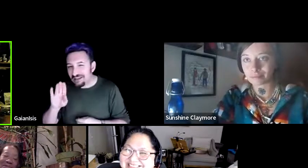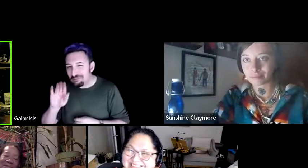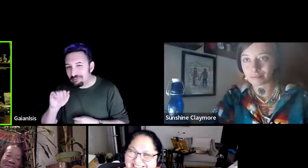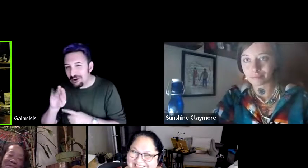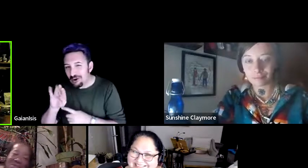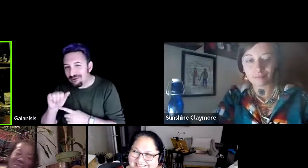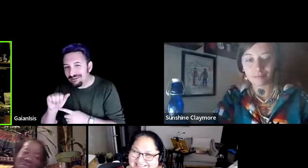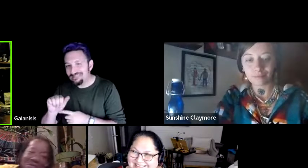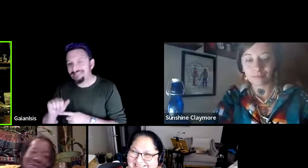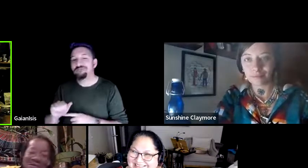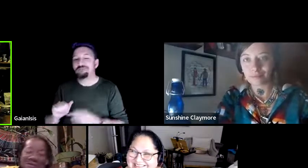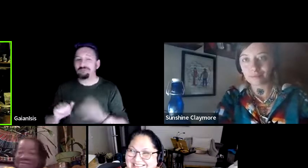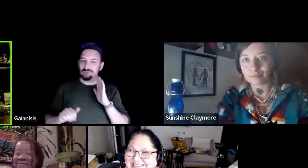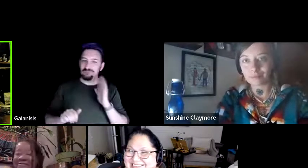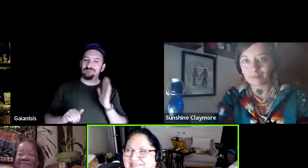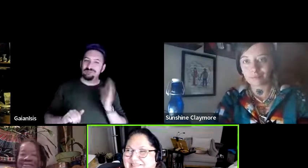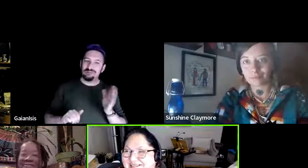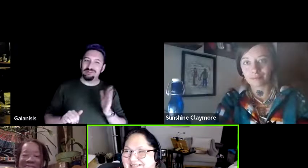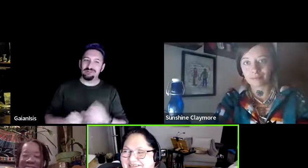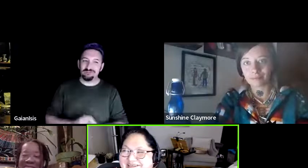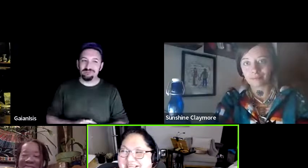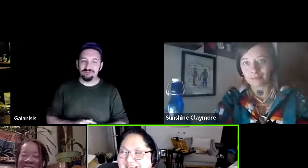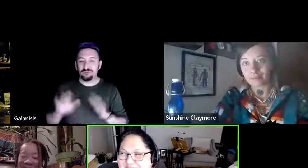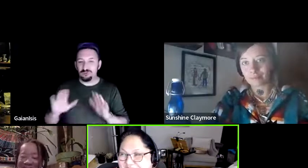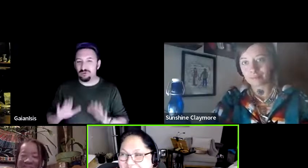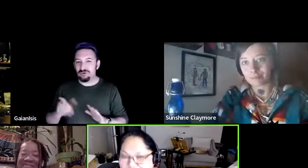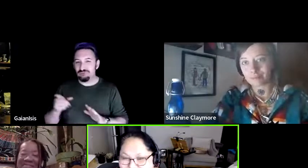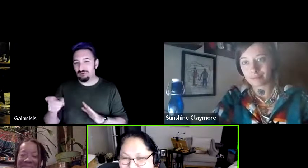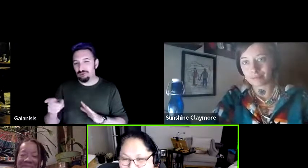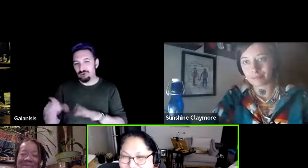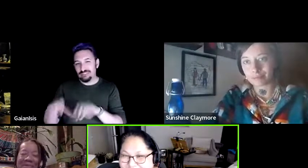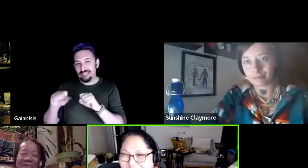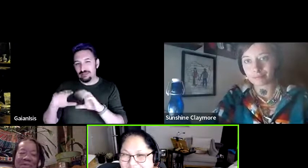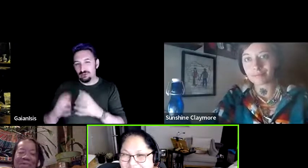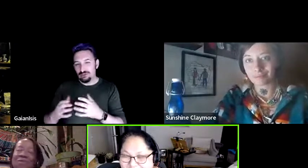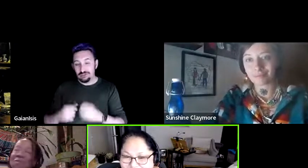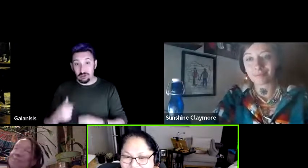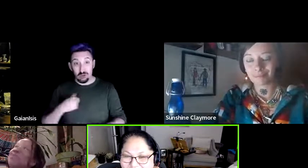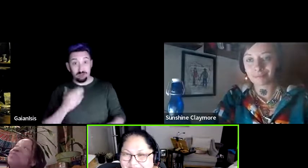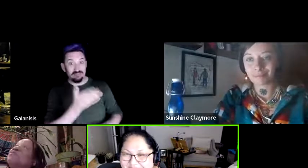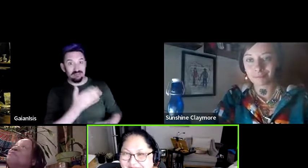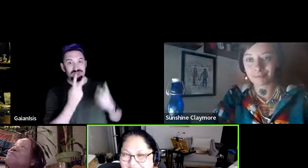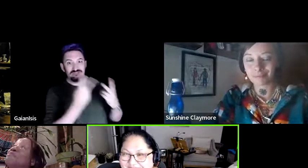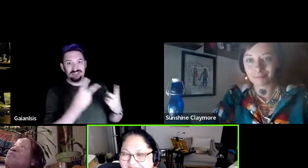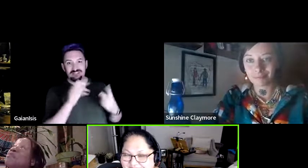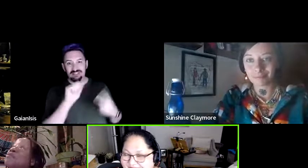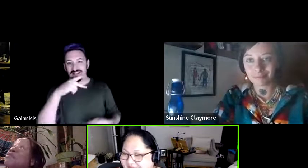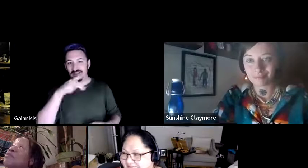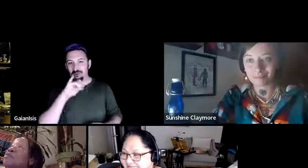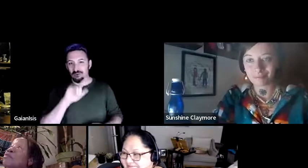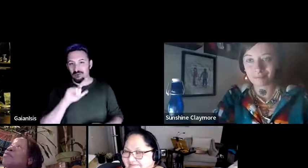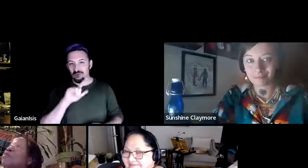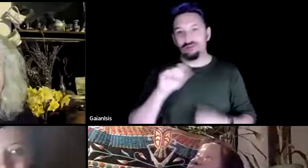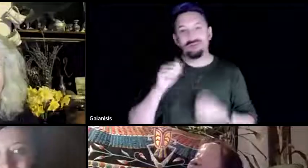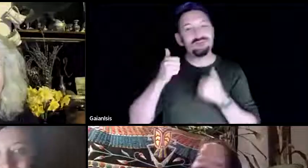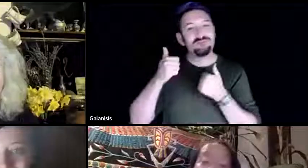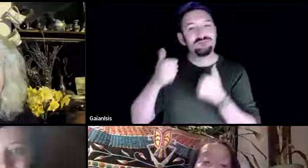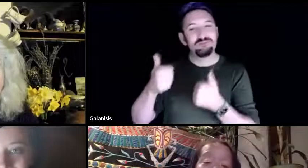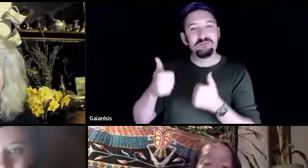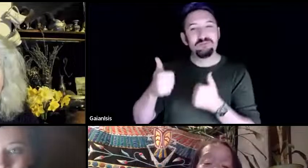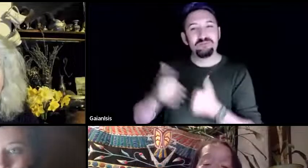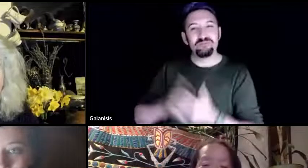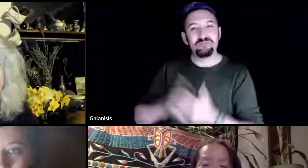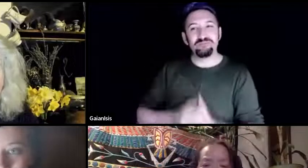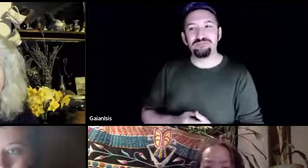feel having her in the course i'll be out there in april great thank you so much carmen